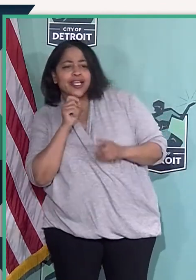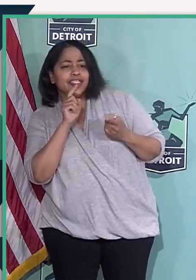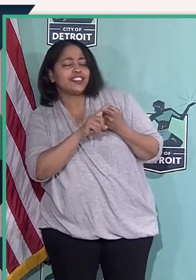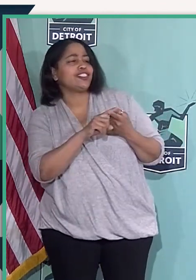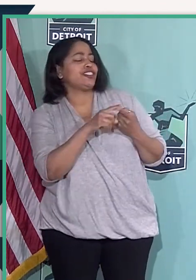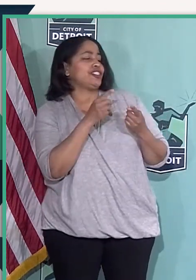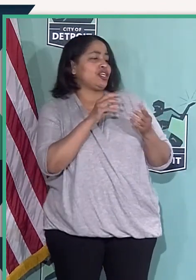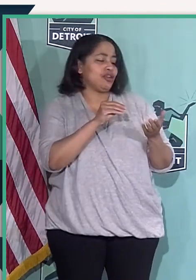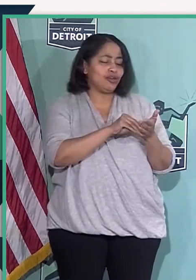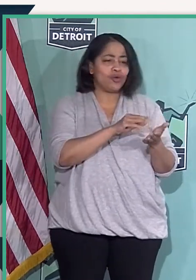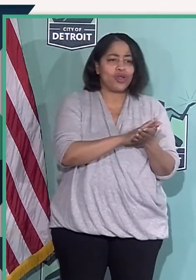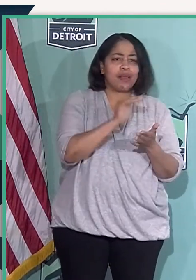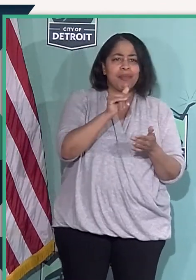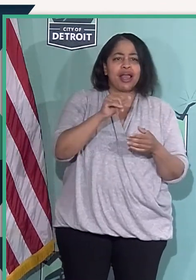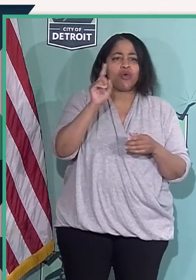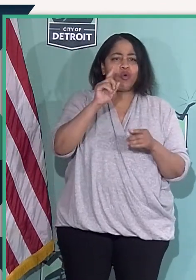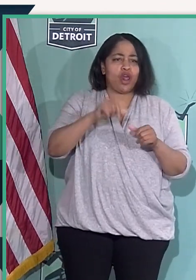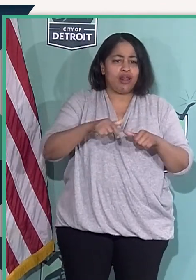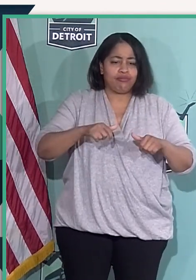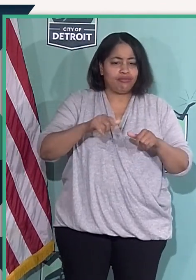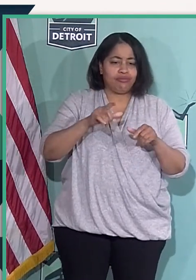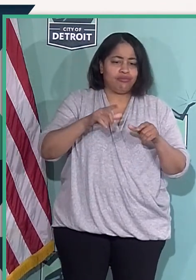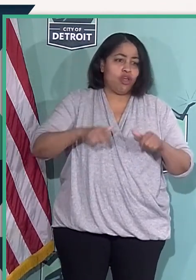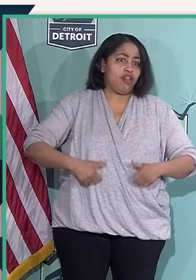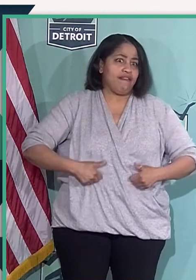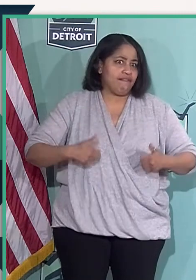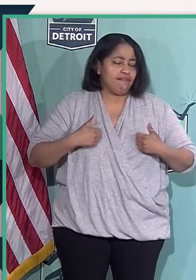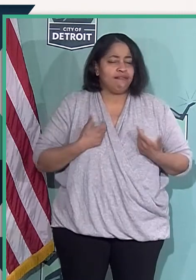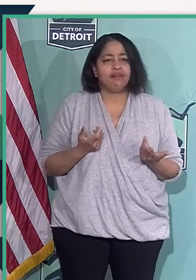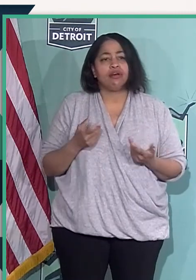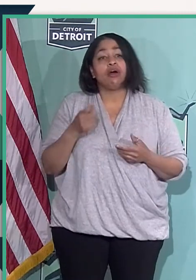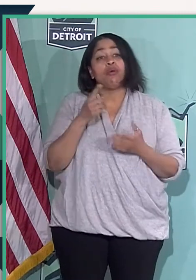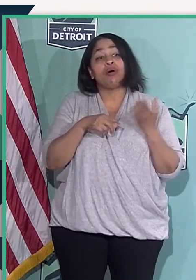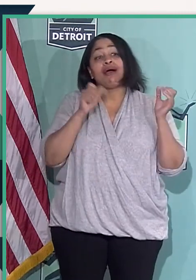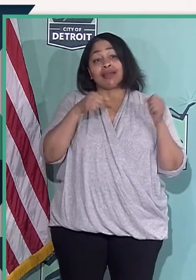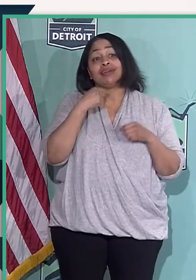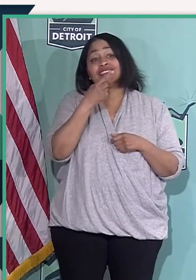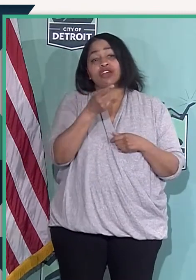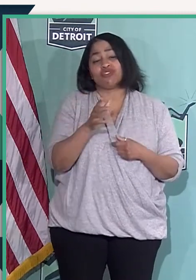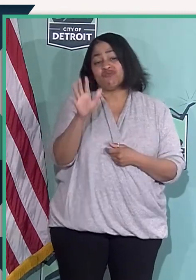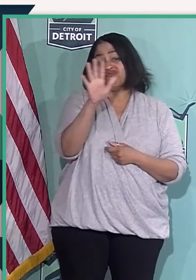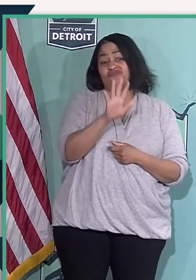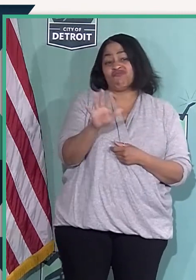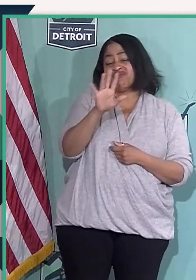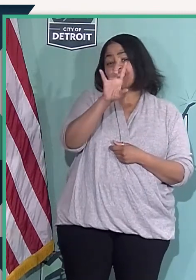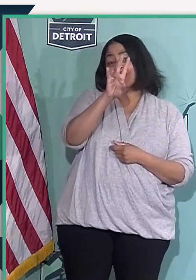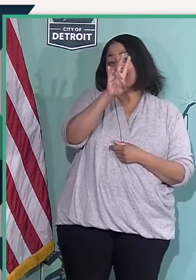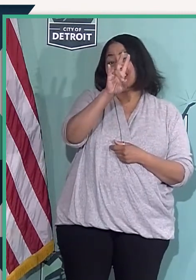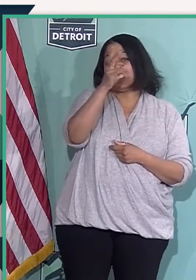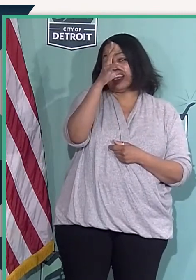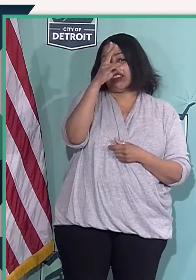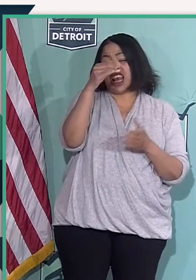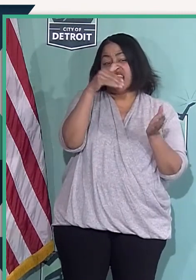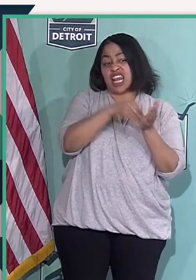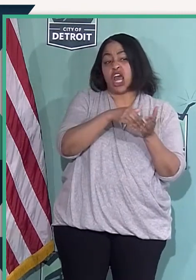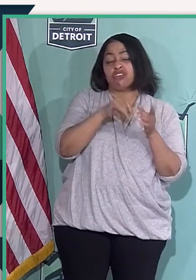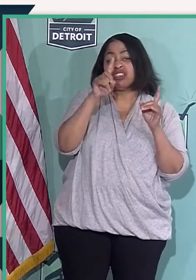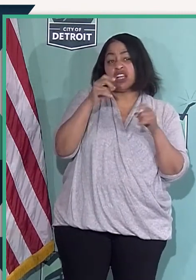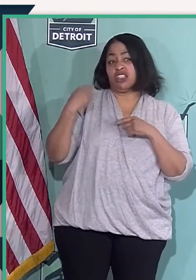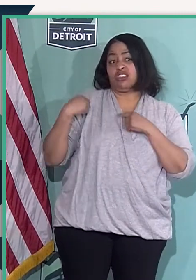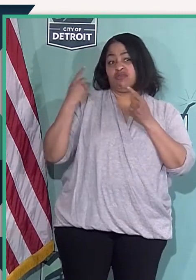they're recorded by geography. But what I can tell you is this: of the roughly 17,000 tests we have done,